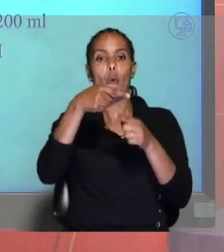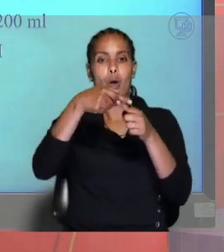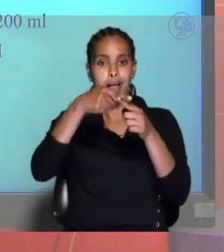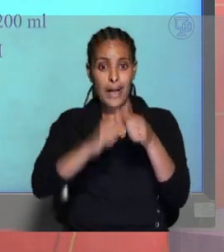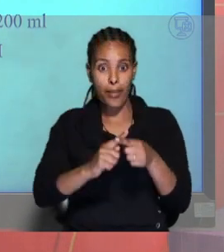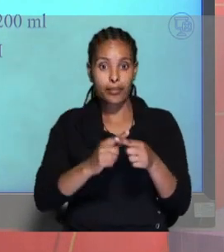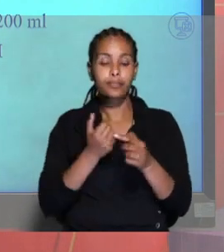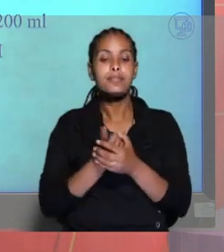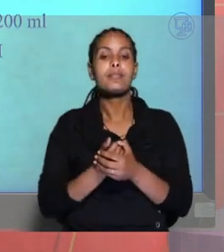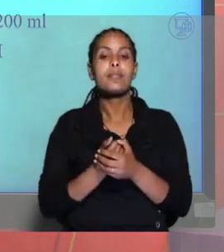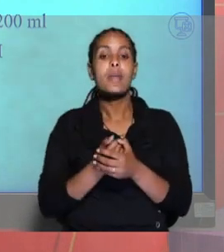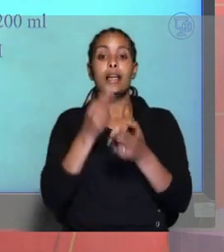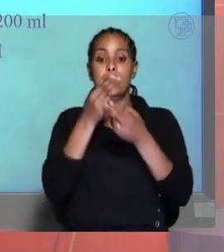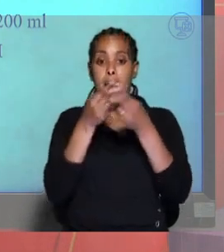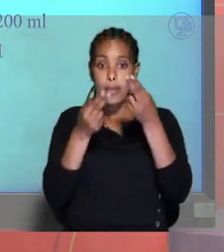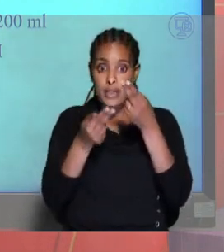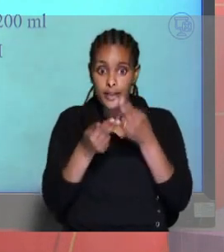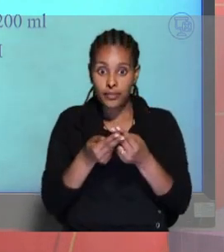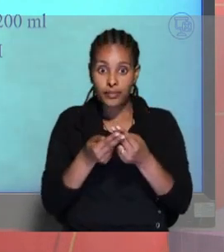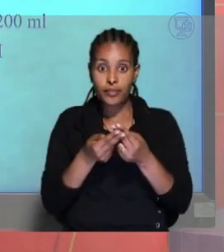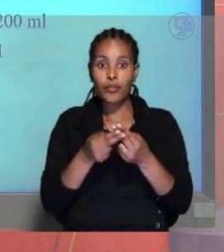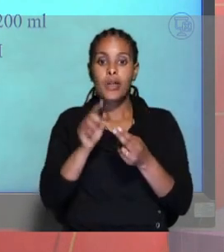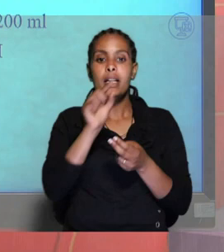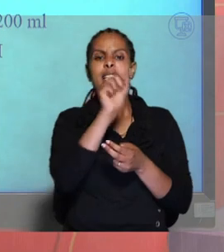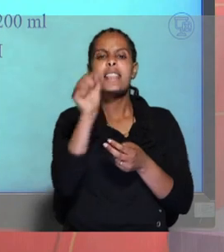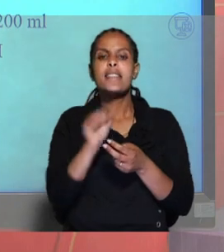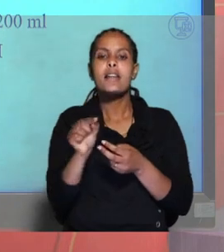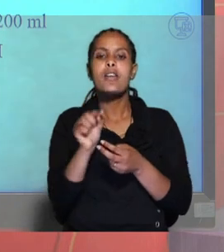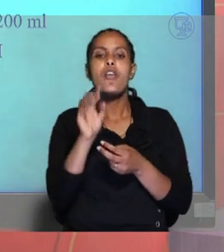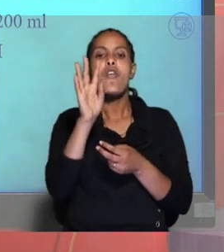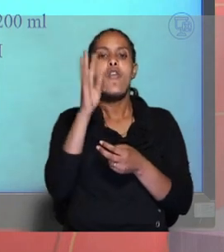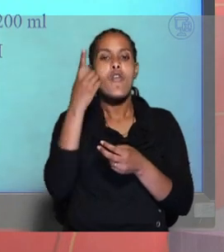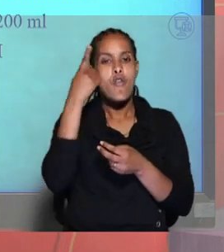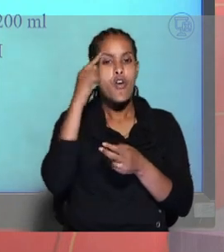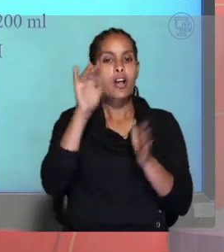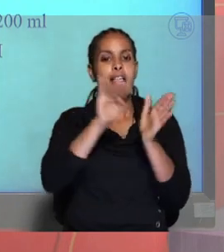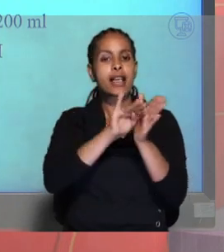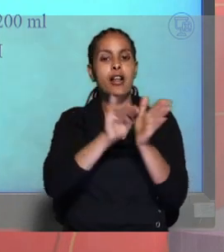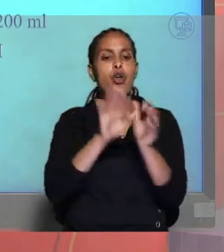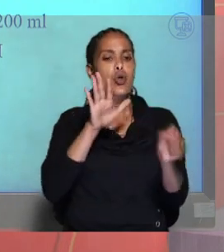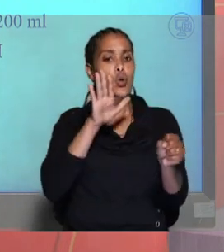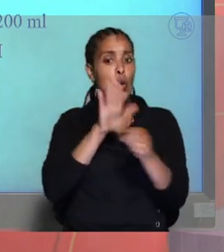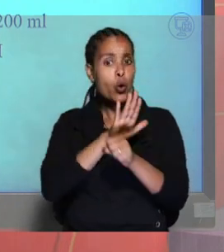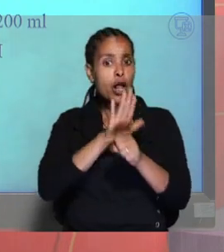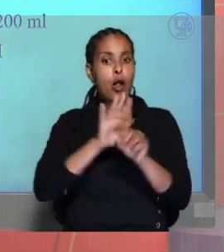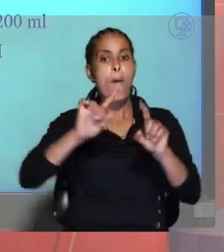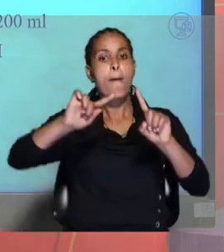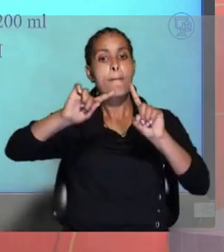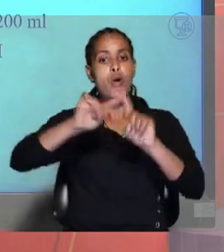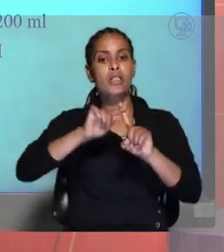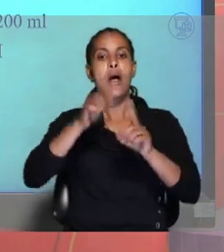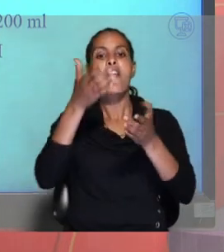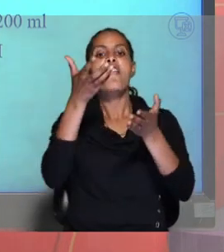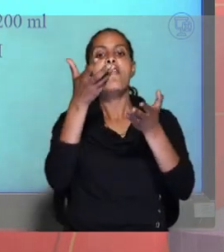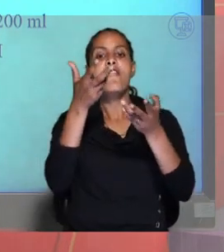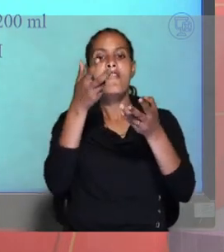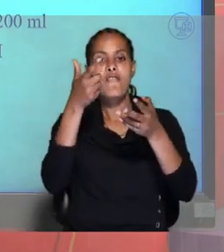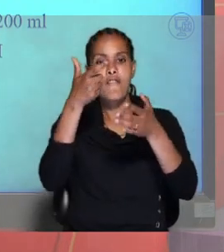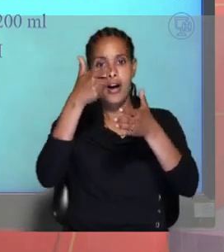16.2 gram, times Z for a salt is total positive valence.